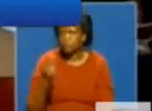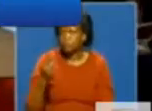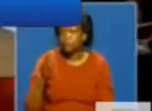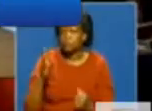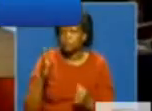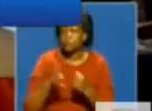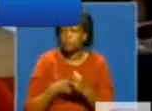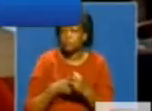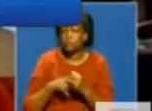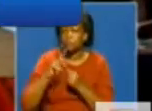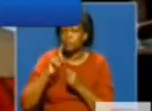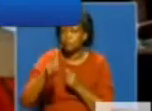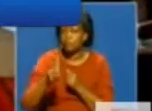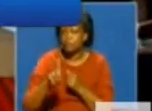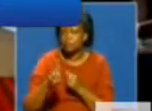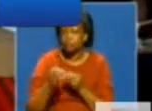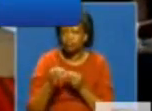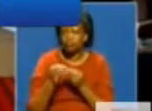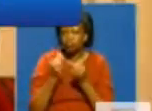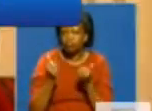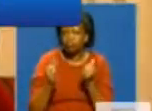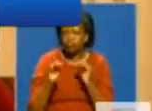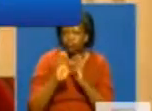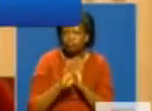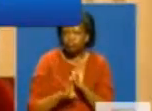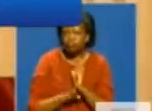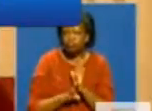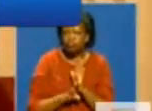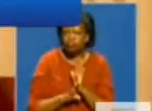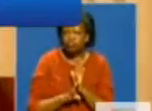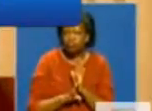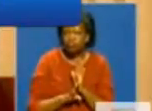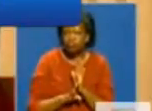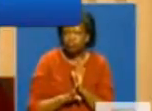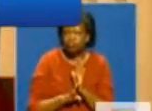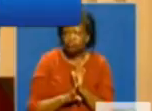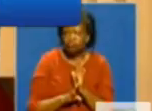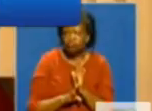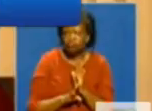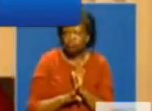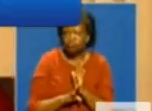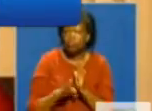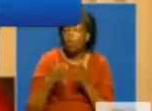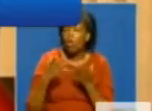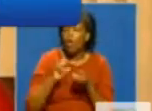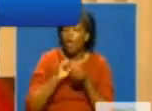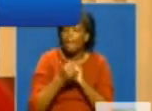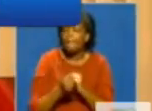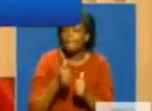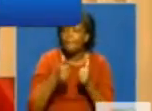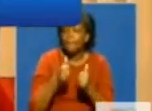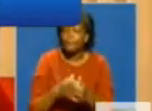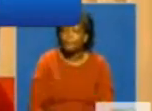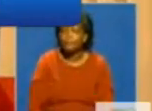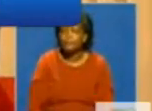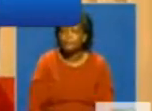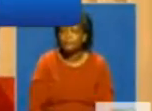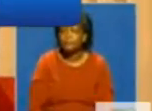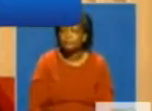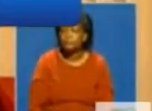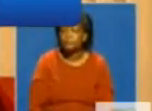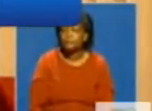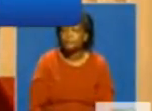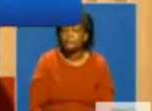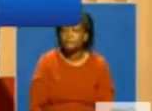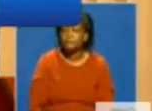257(1), is it dealing with a bill or is it dealing with an amendment? My lord,